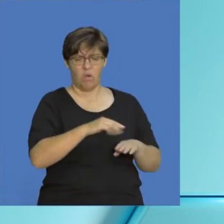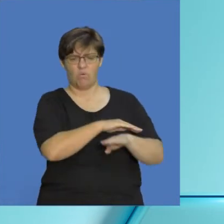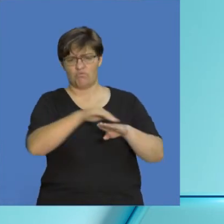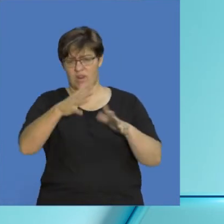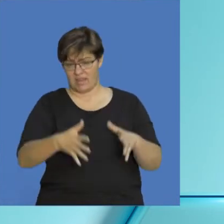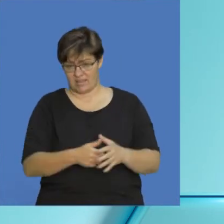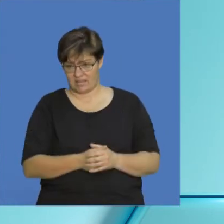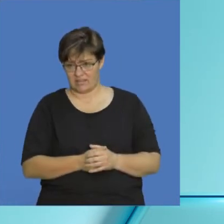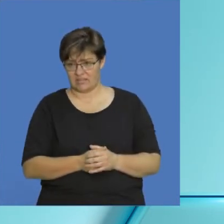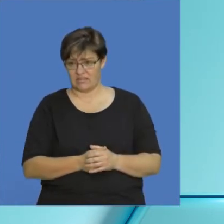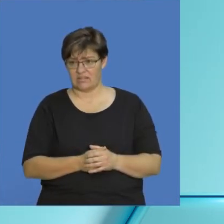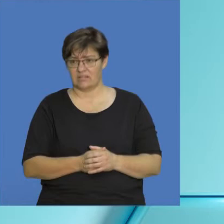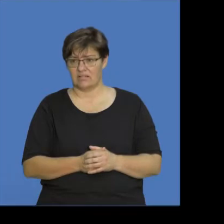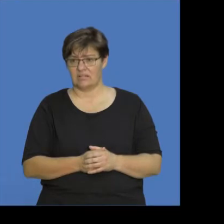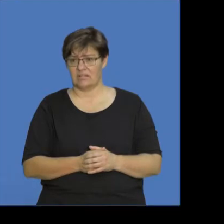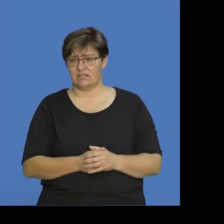line or a ruler.